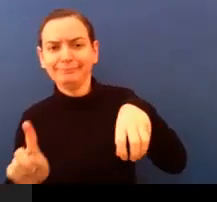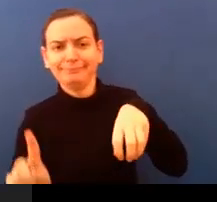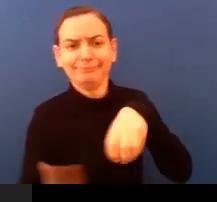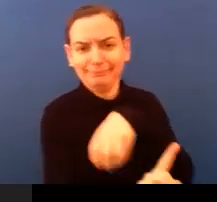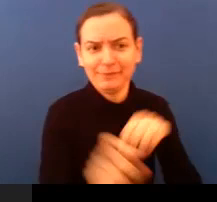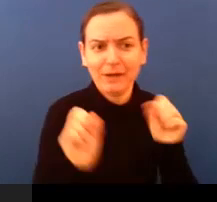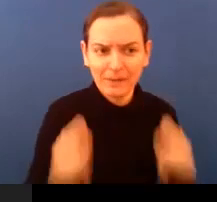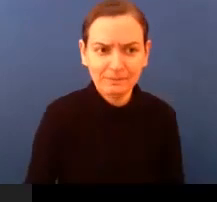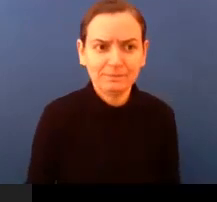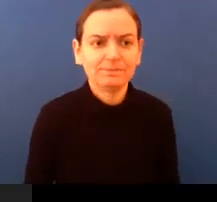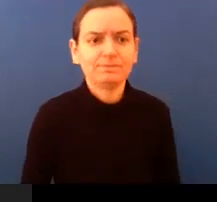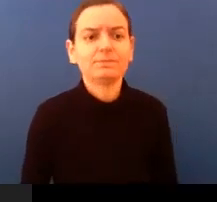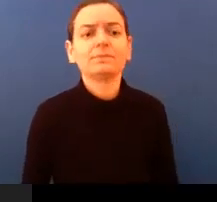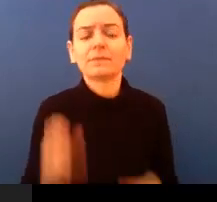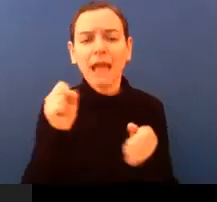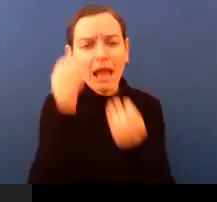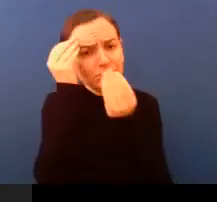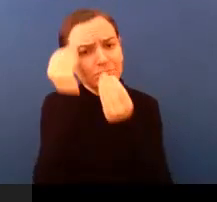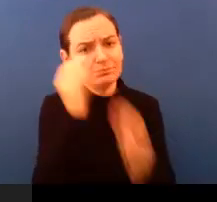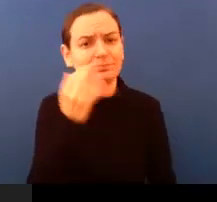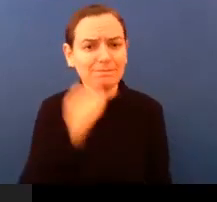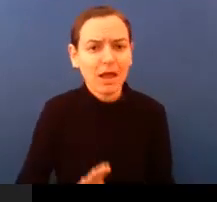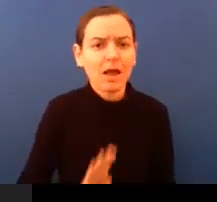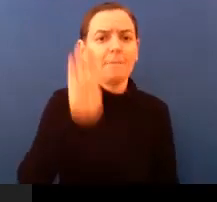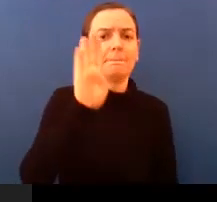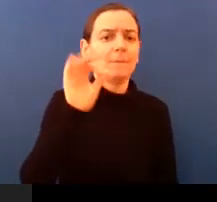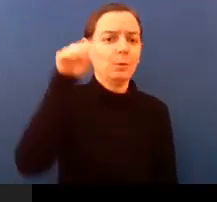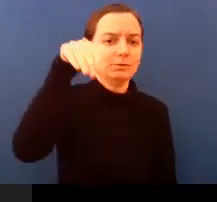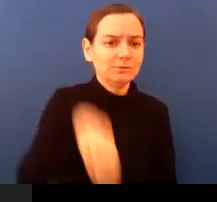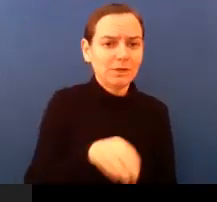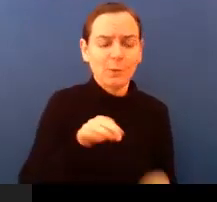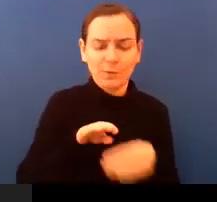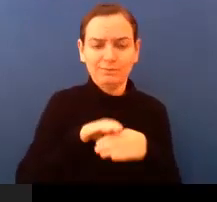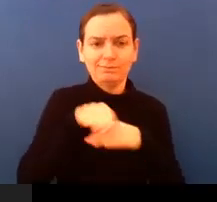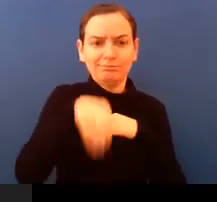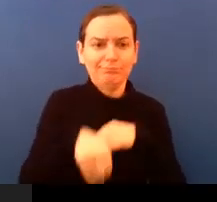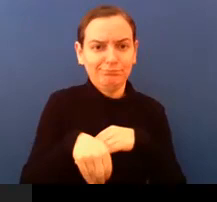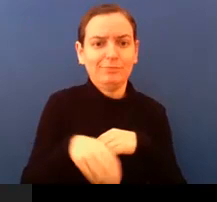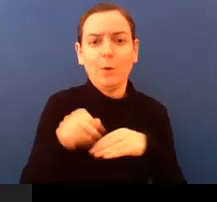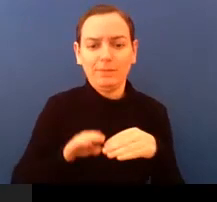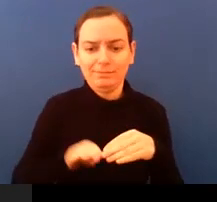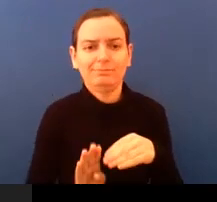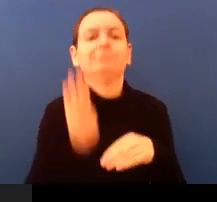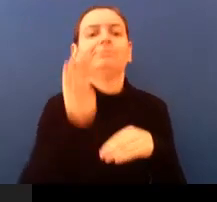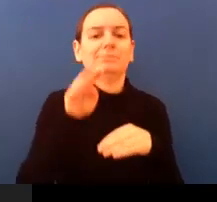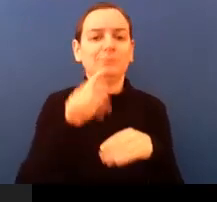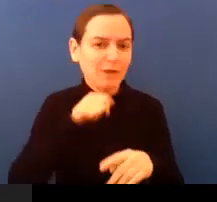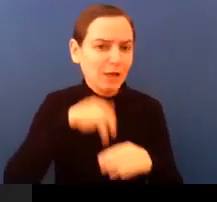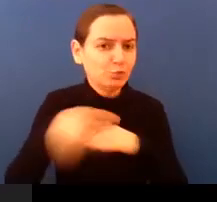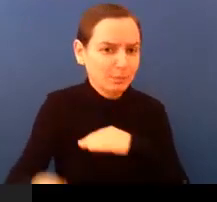It will signal like a cane, changes in elevation such as stairs, curbs.